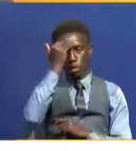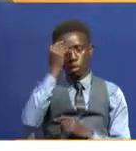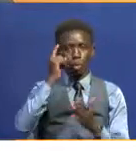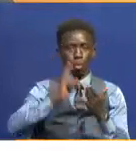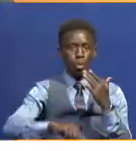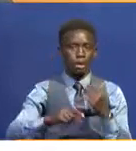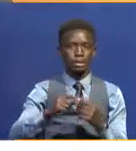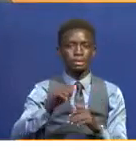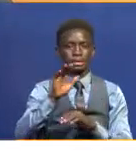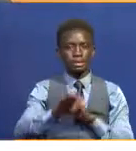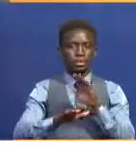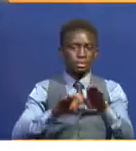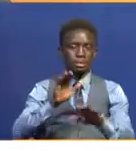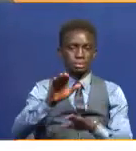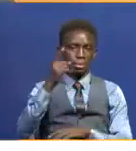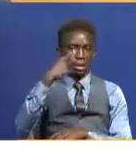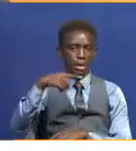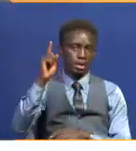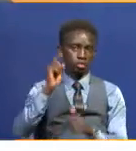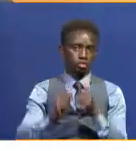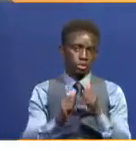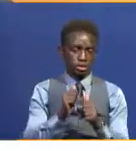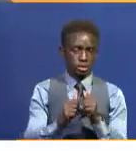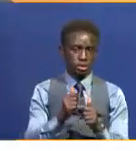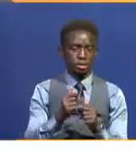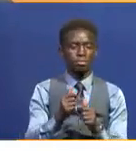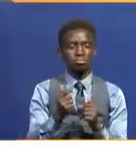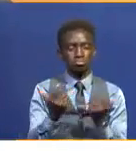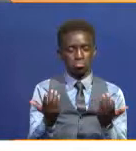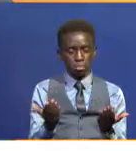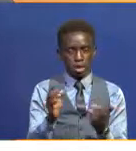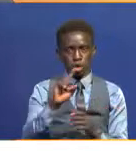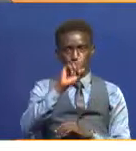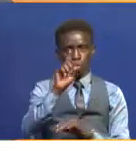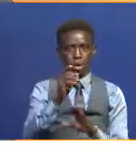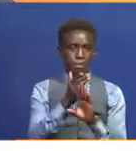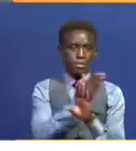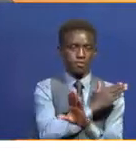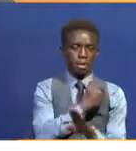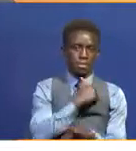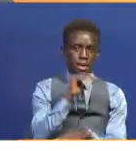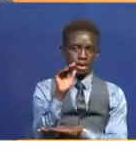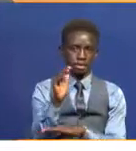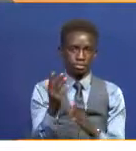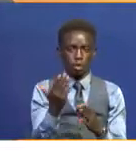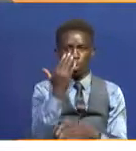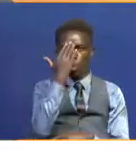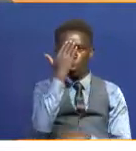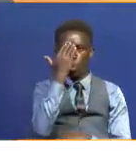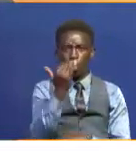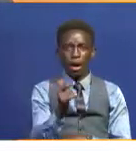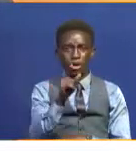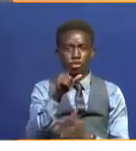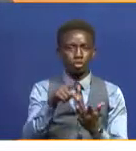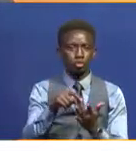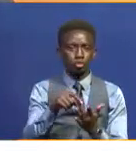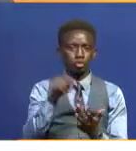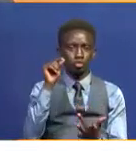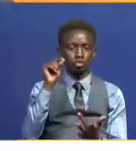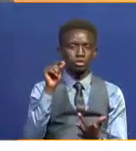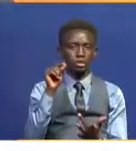are, which maybe brings to the question you asked earlier to Andrew, why do you choose